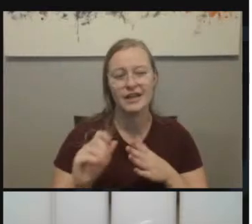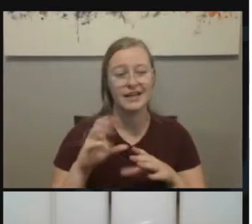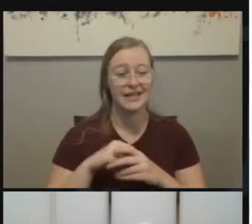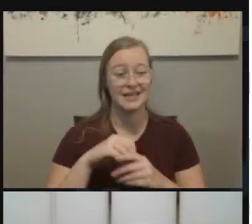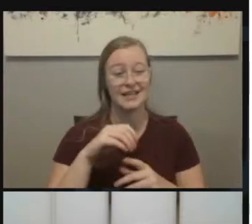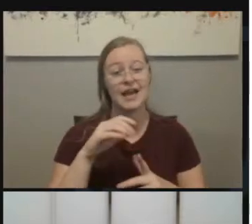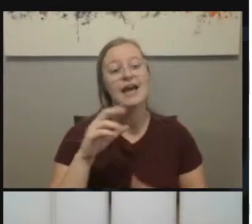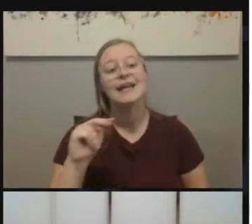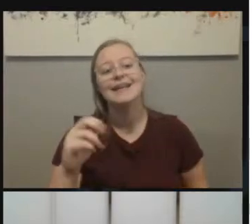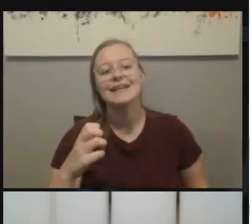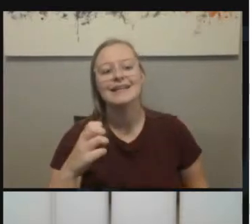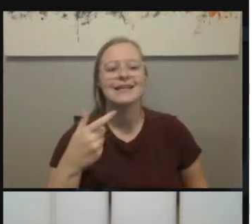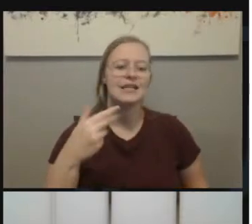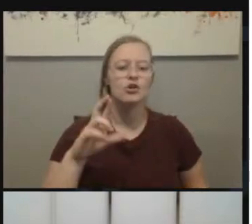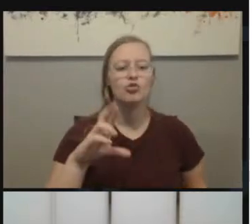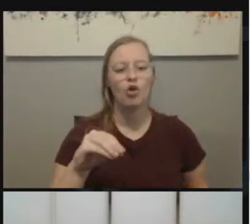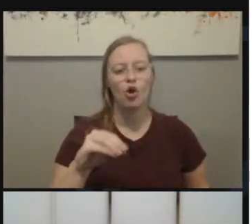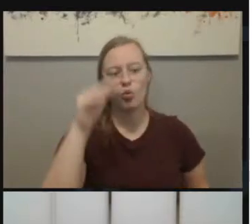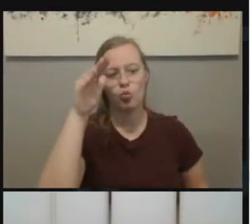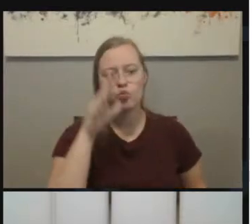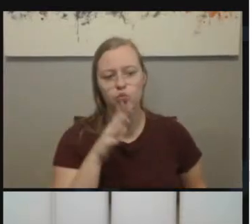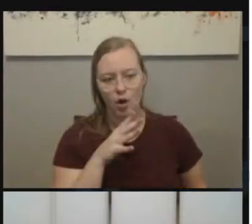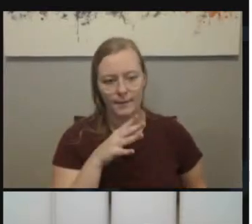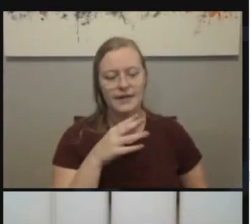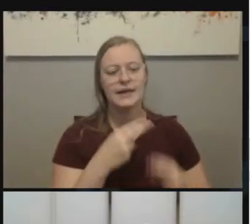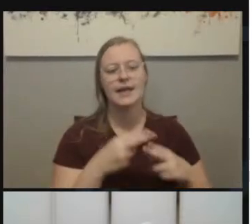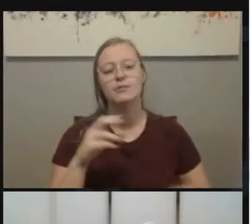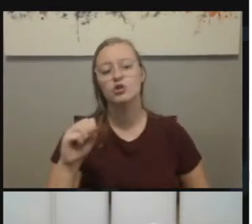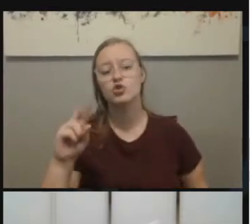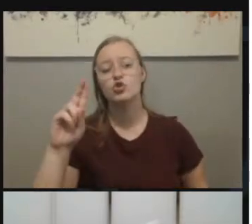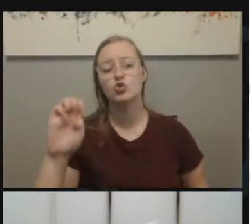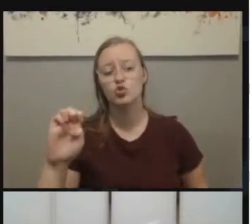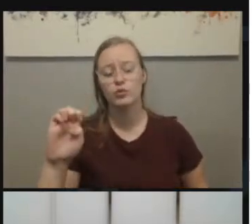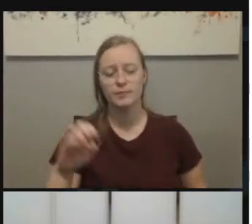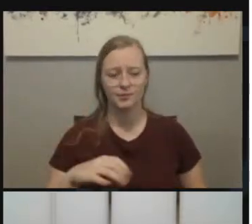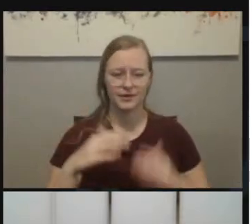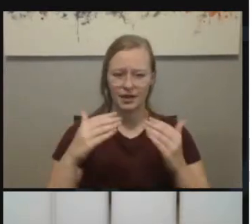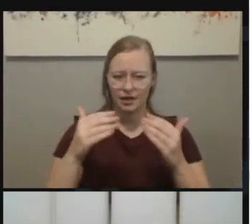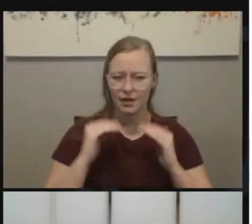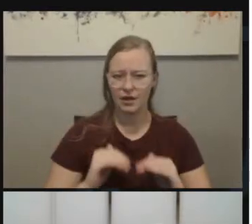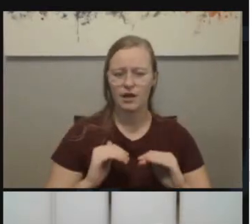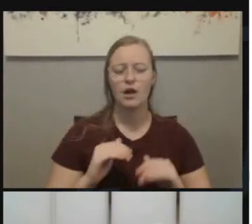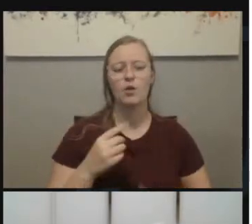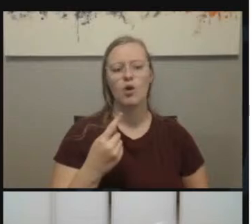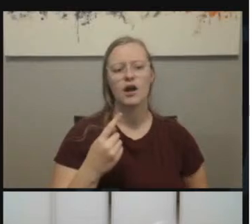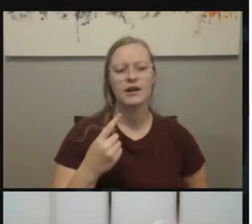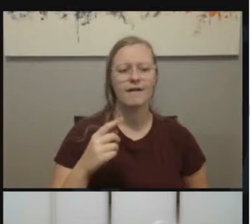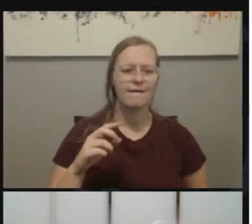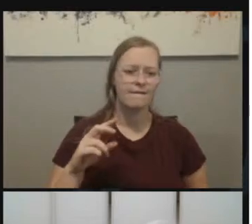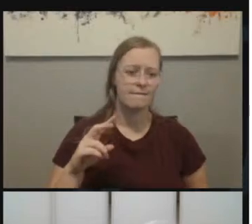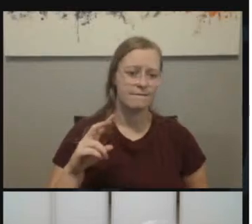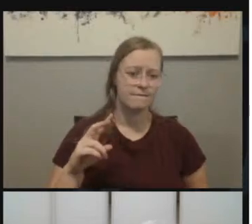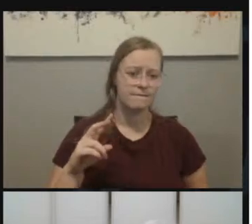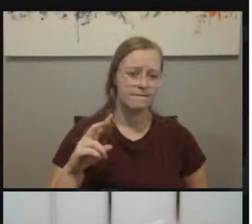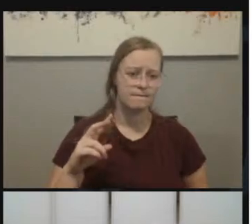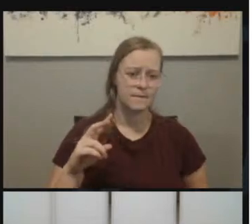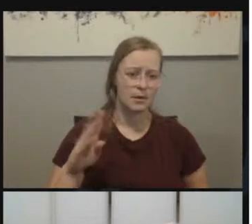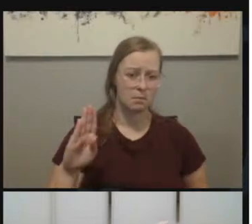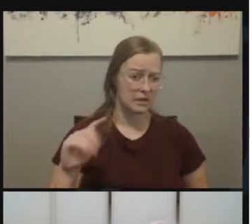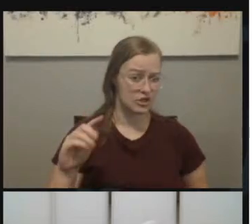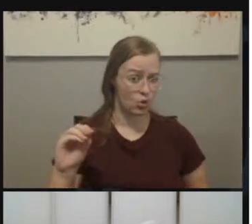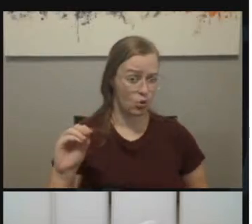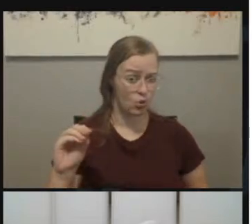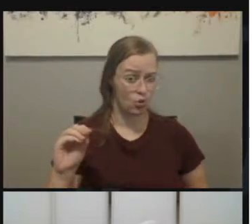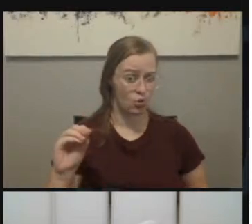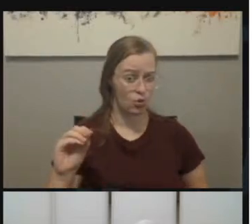woman named Sue, and then below that, a one ditto, that is the typical abbreviation for a